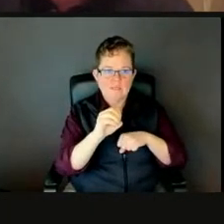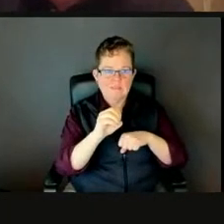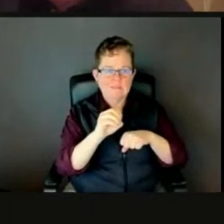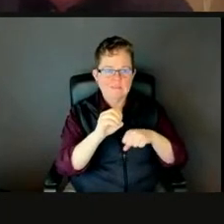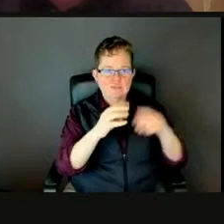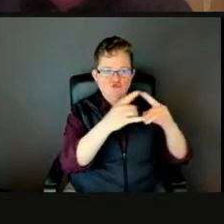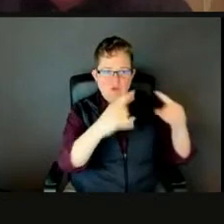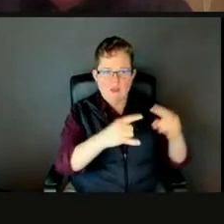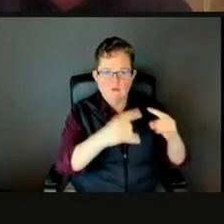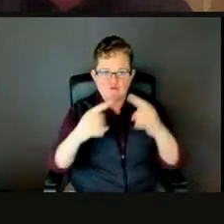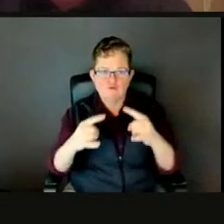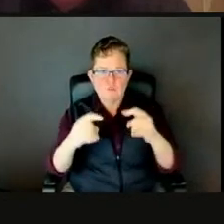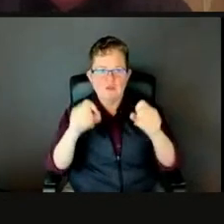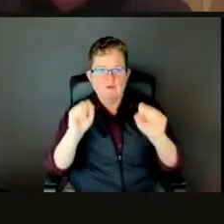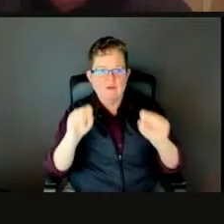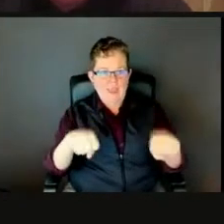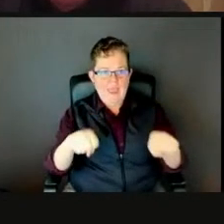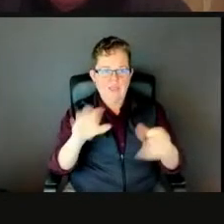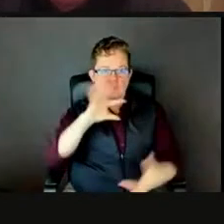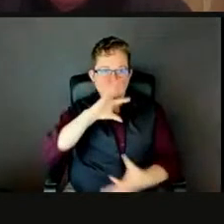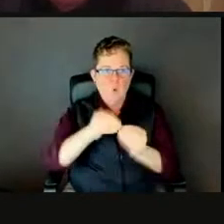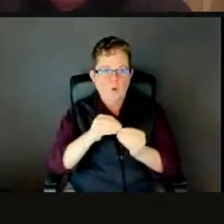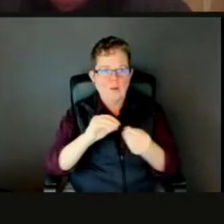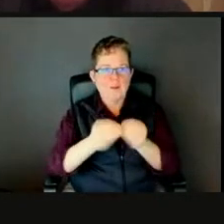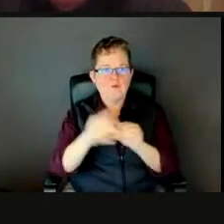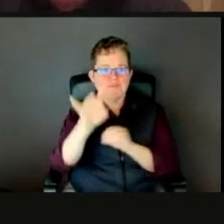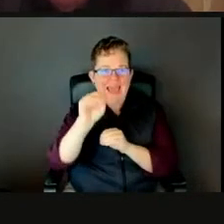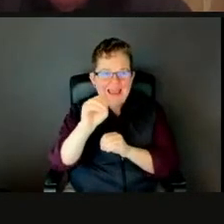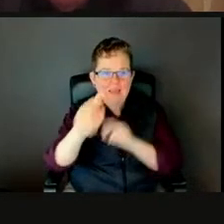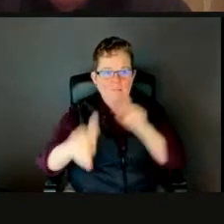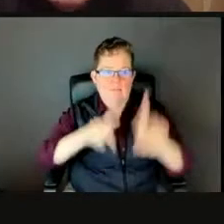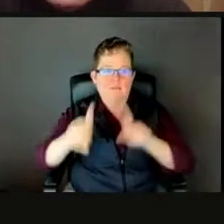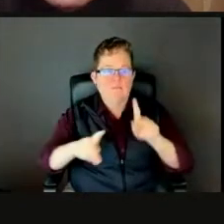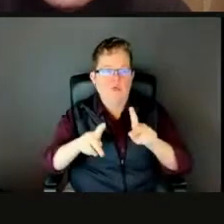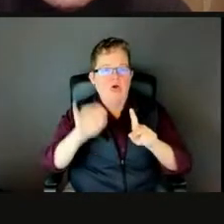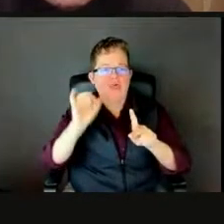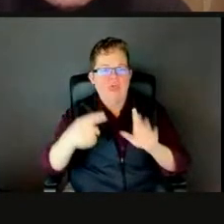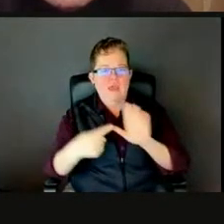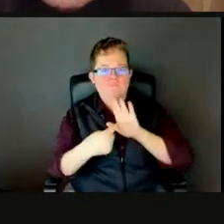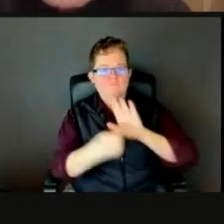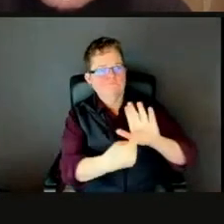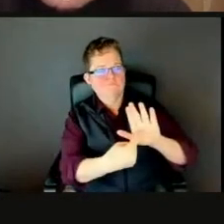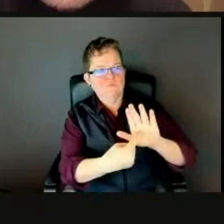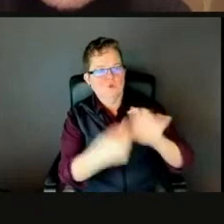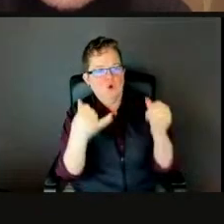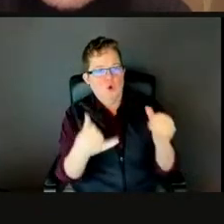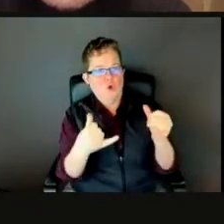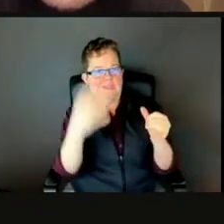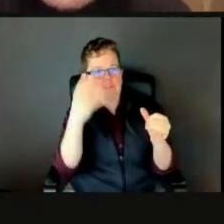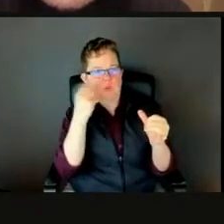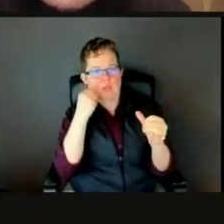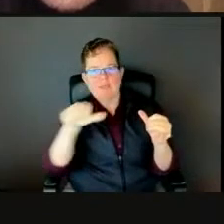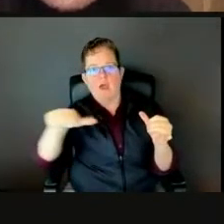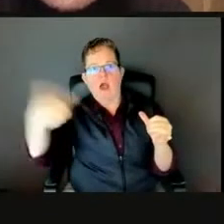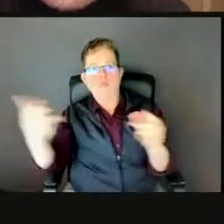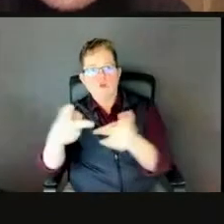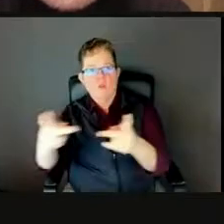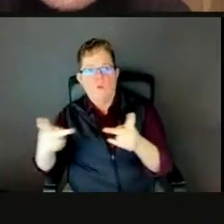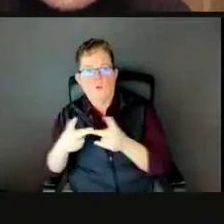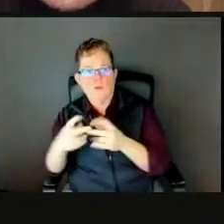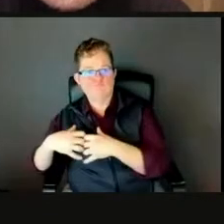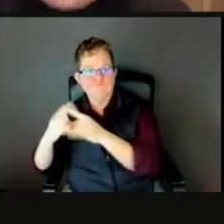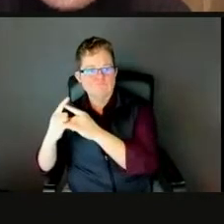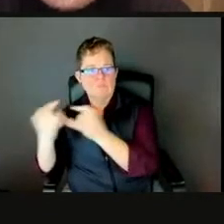And that reflects ultimately what we're currently experiencing at the locations we have right now